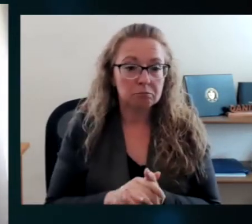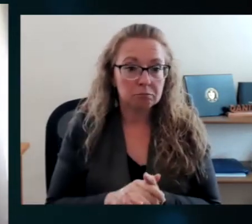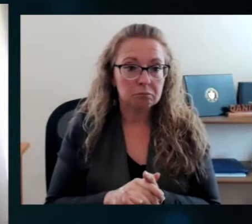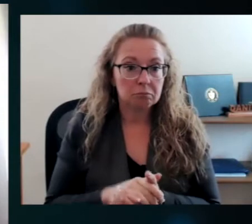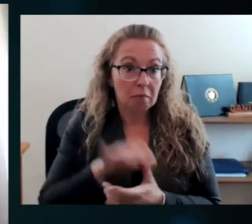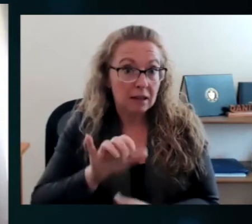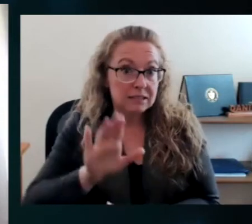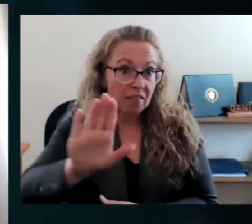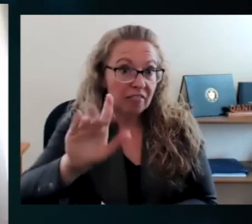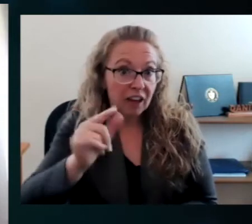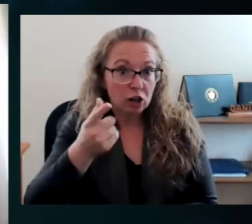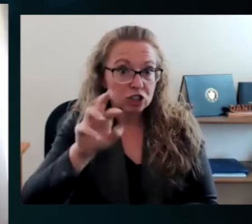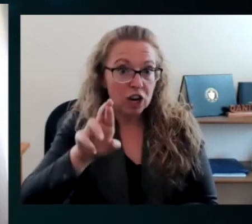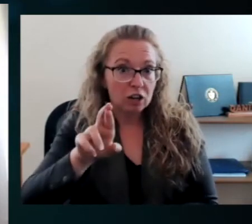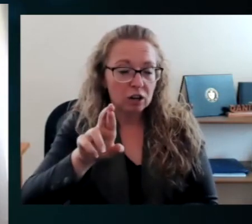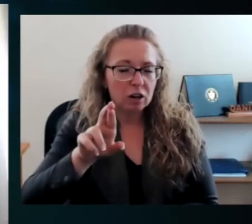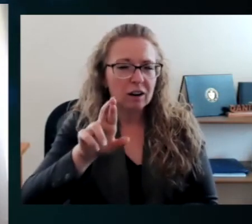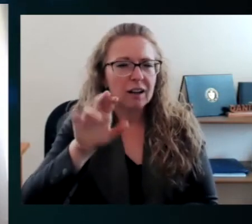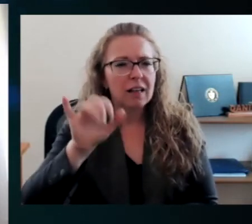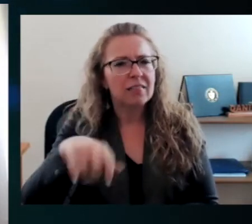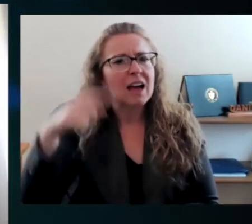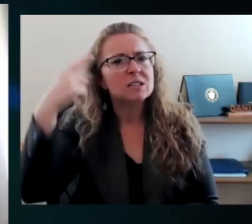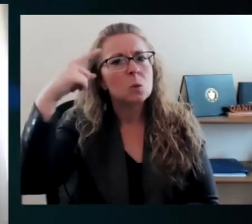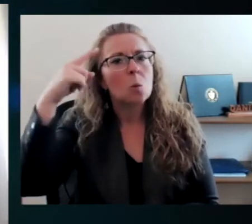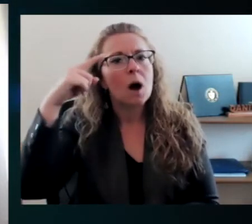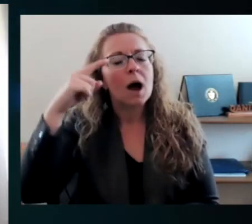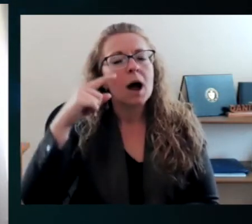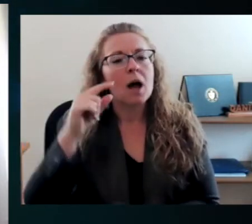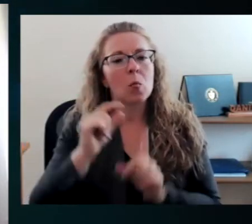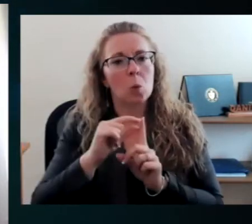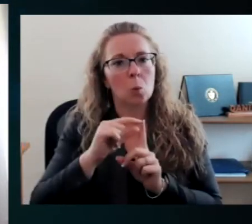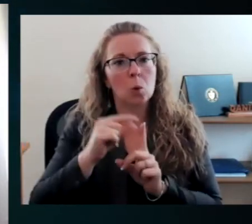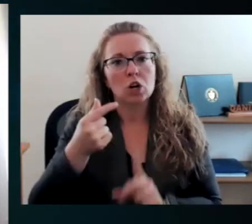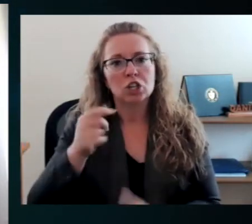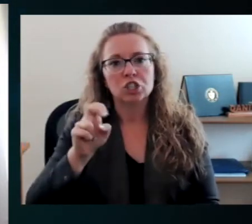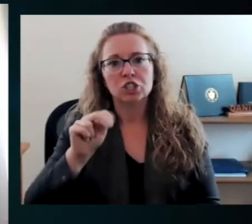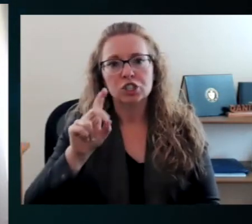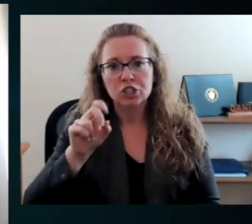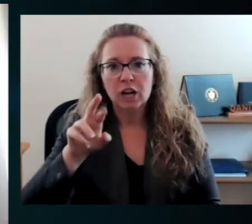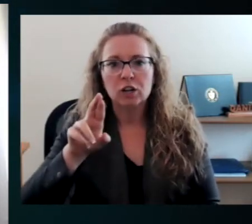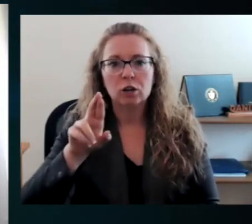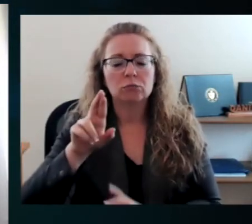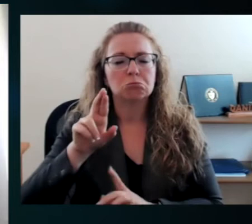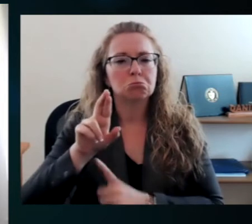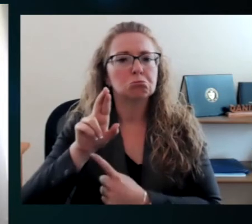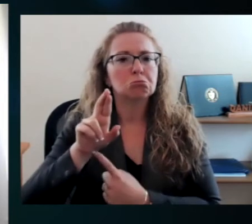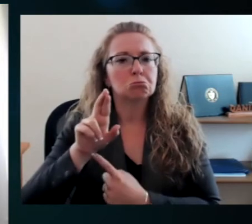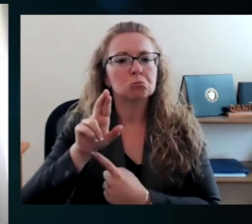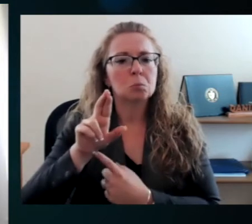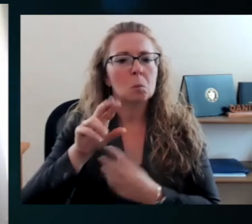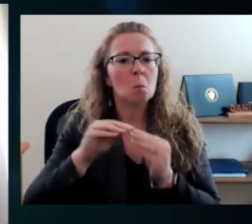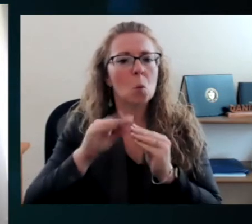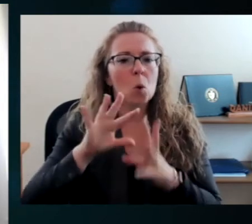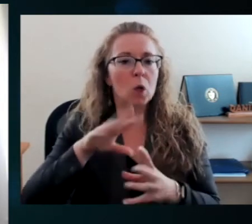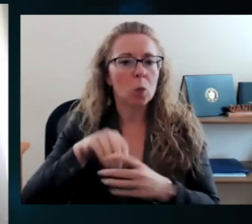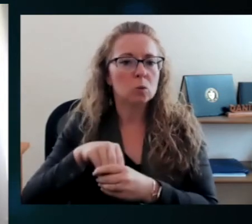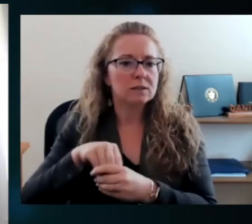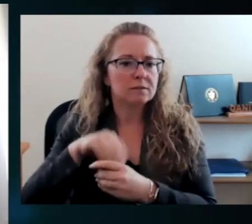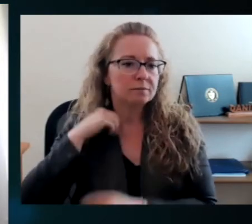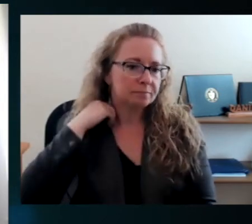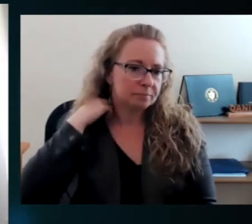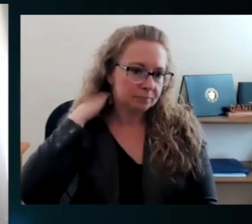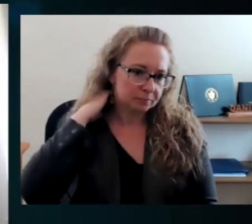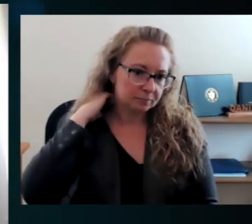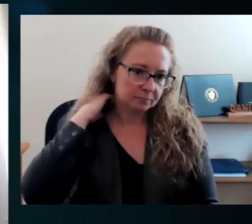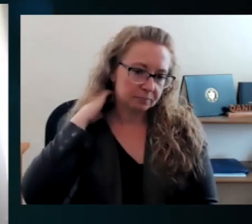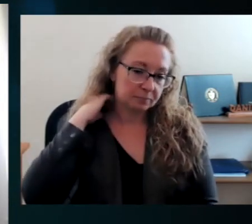that's why just using the term gender is, a lot more inclusive, actually, as long as we take that to